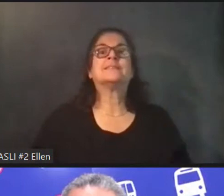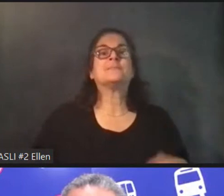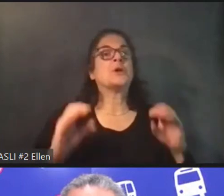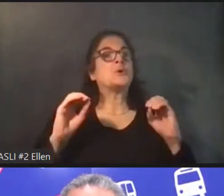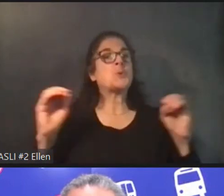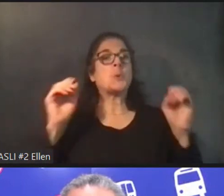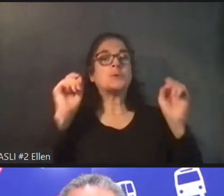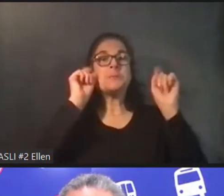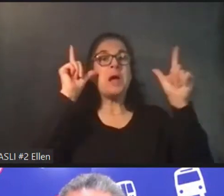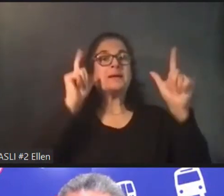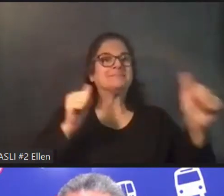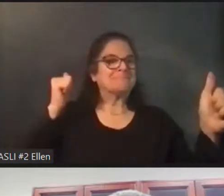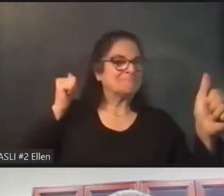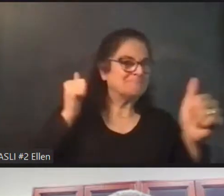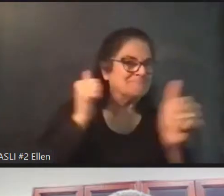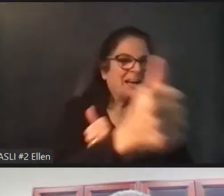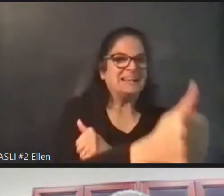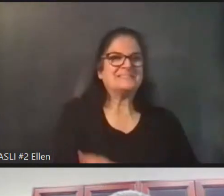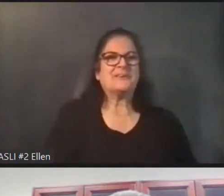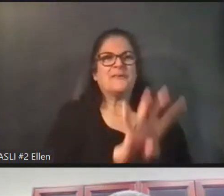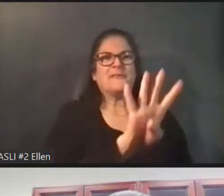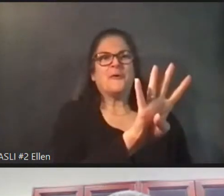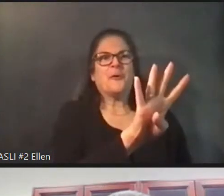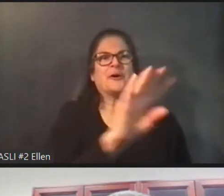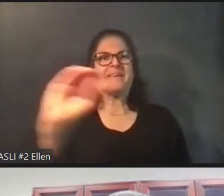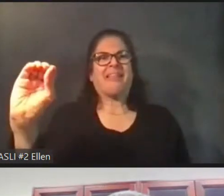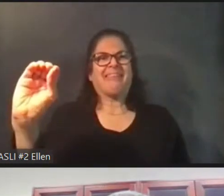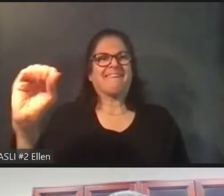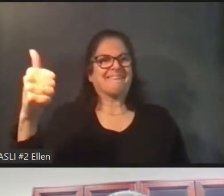surprise, that vote passes 4-0.